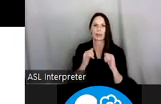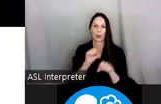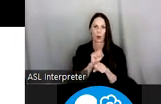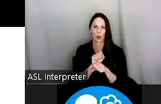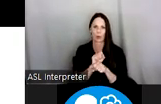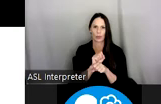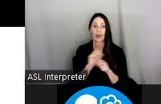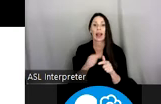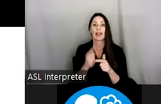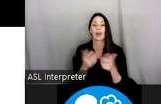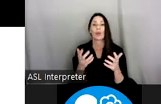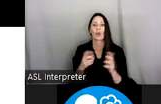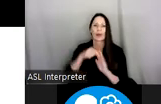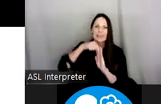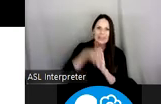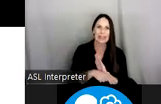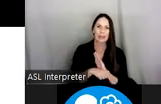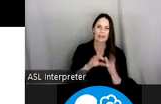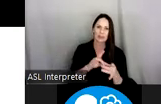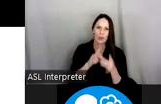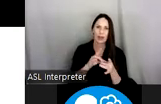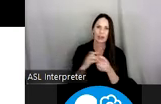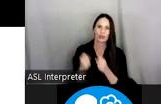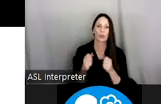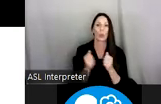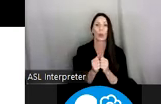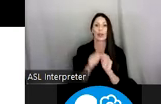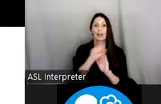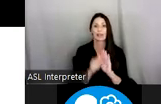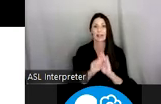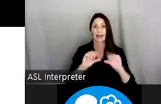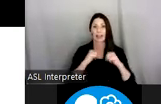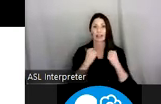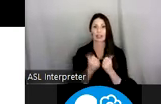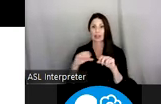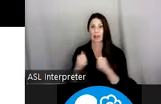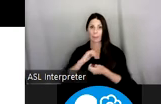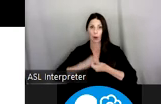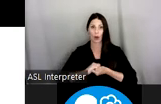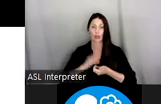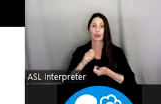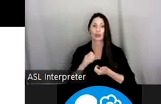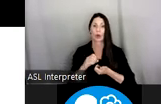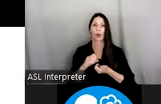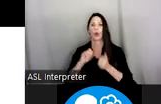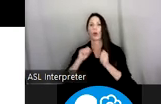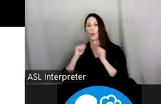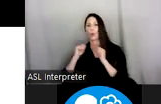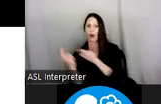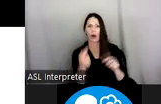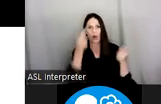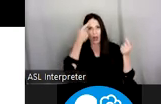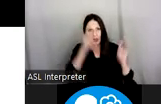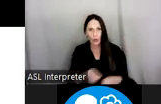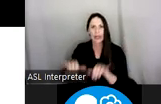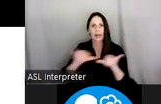And we want to deepen our relationships with our state agency partners so that we are all in agreement on how we push